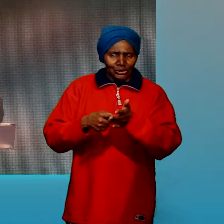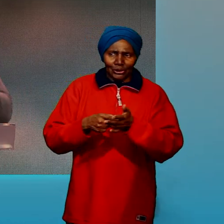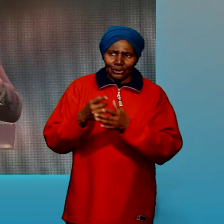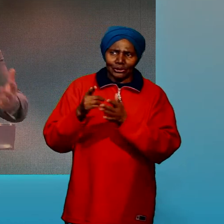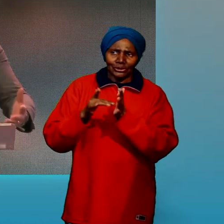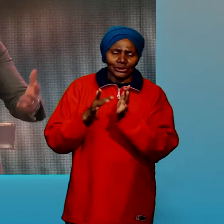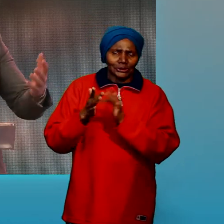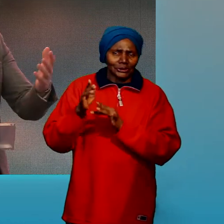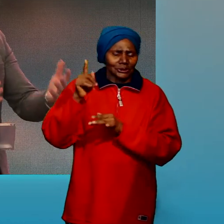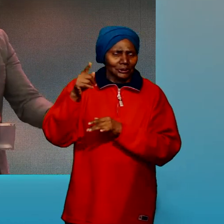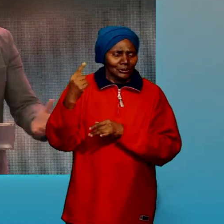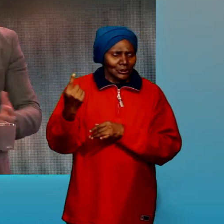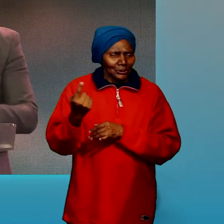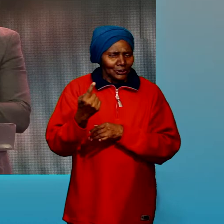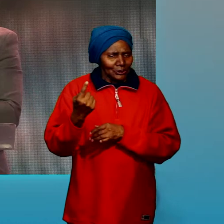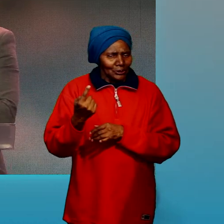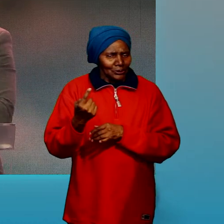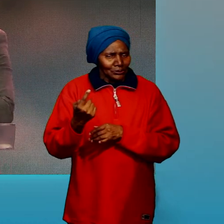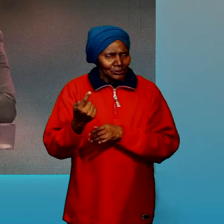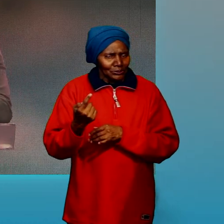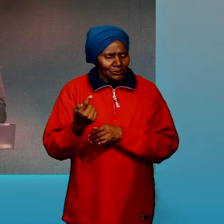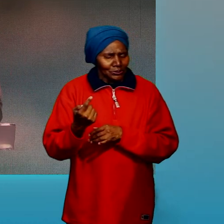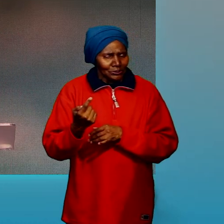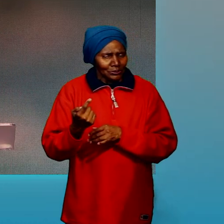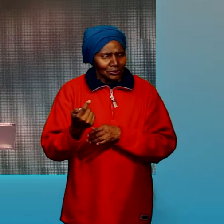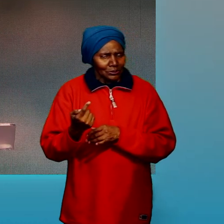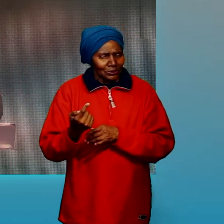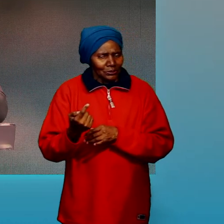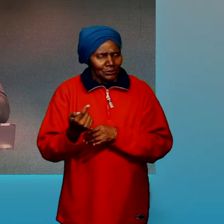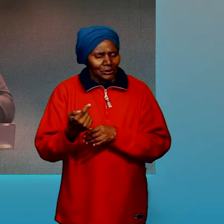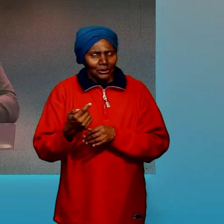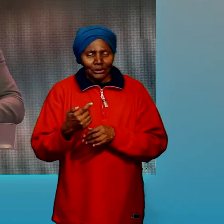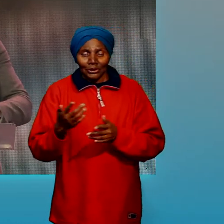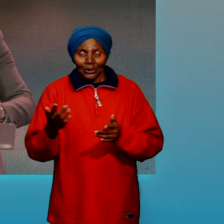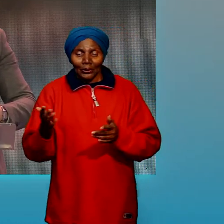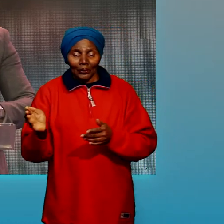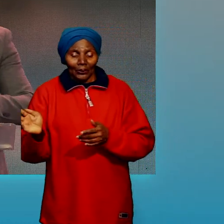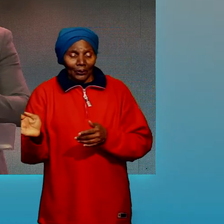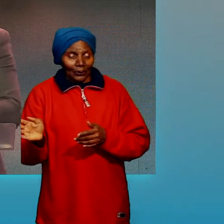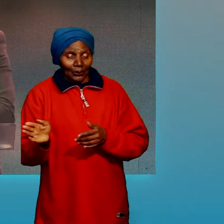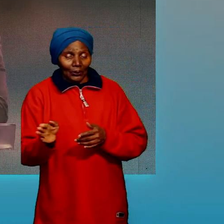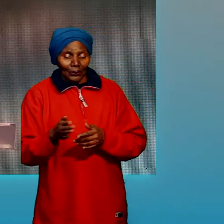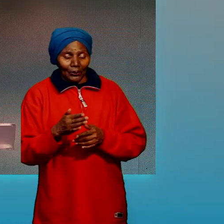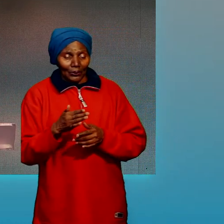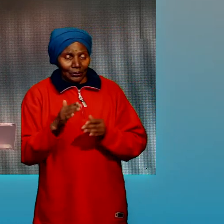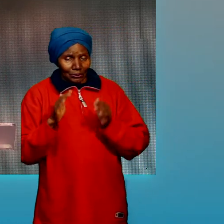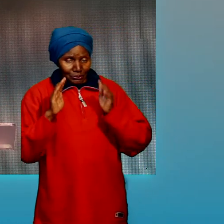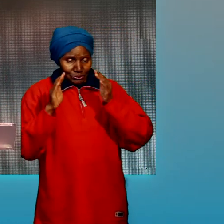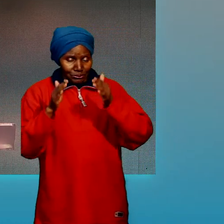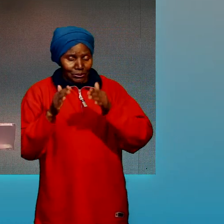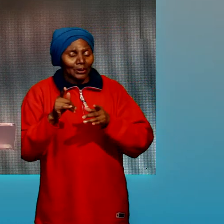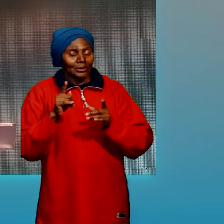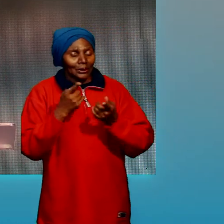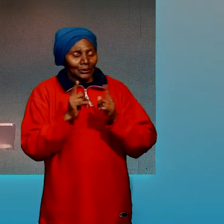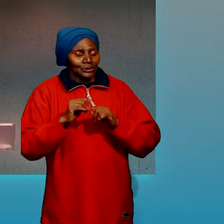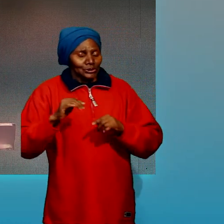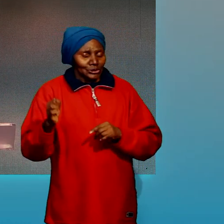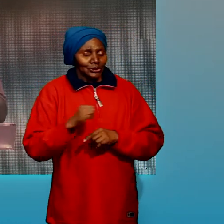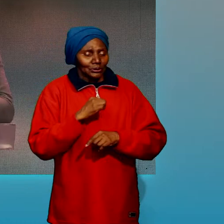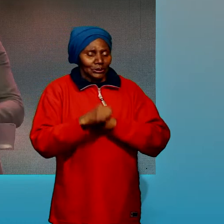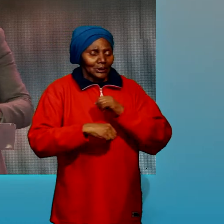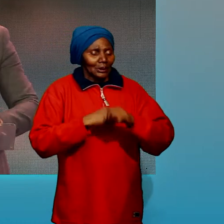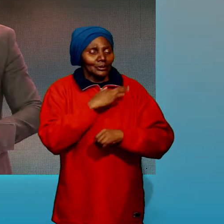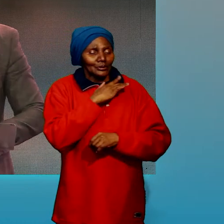word, through his heart, through his nature. And it all actually arrives at fruit-bearing discipleship, how